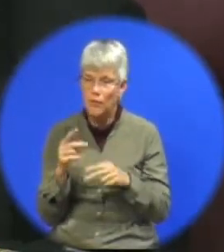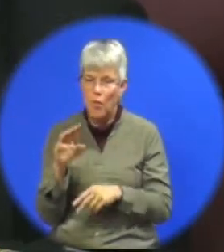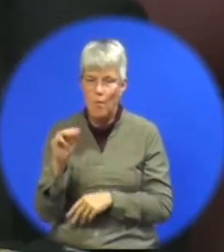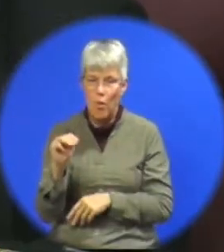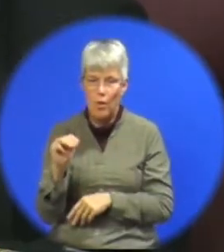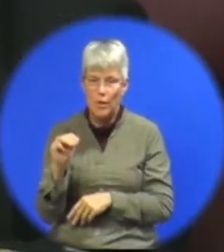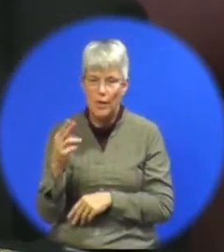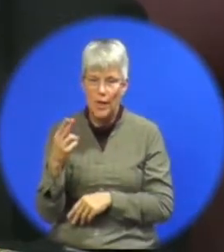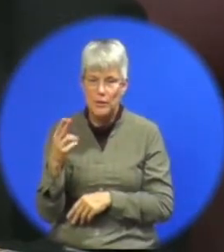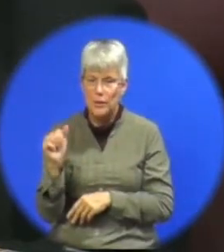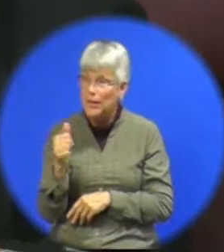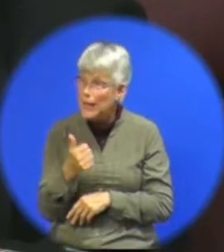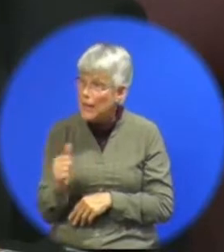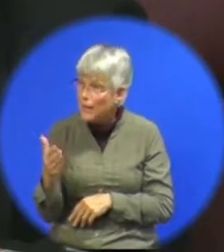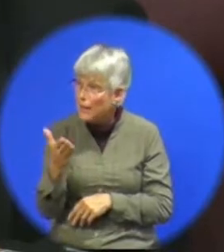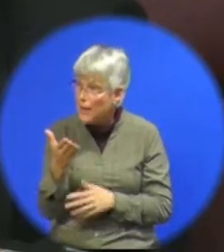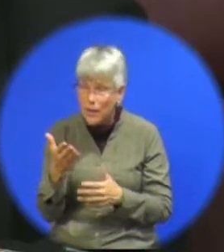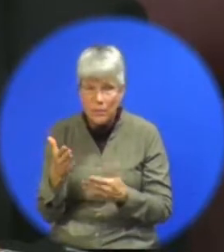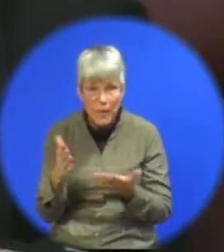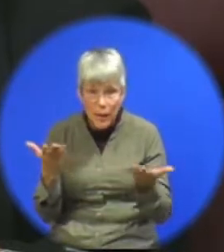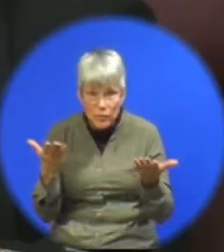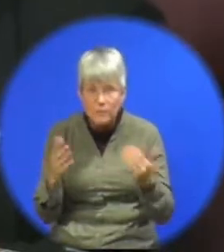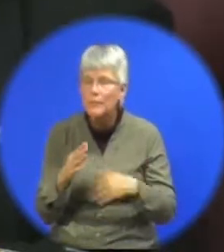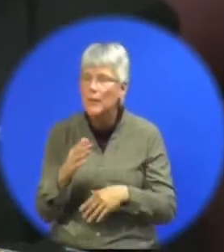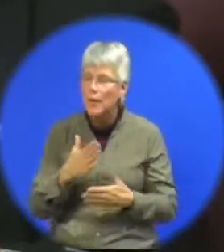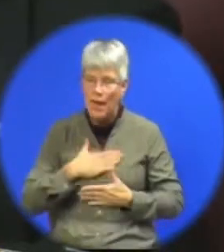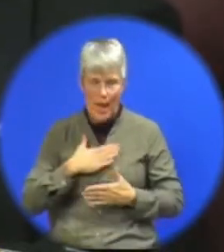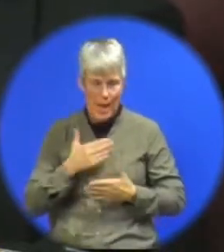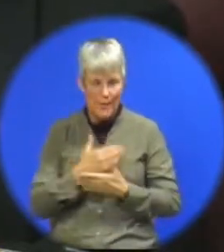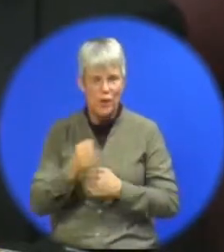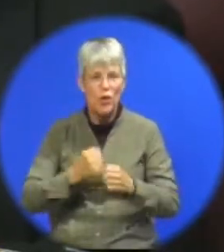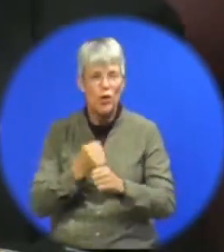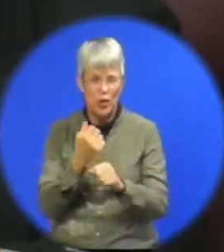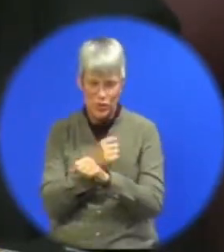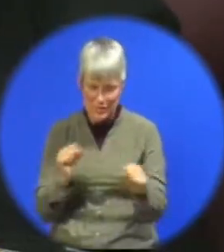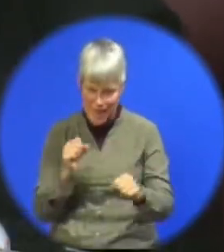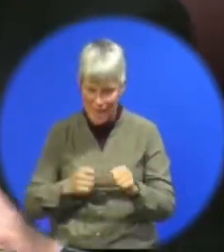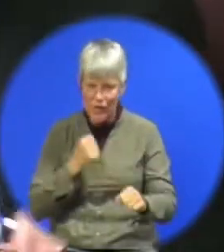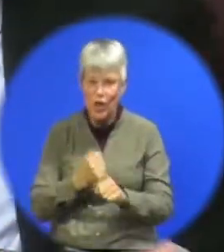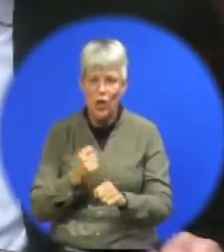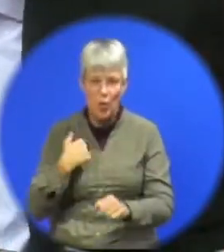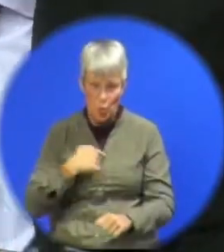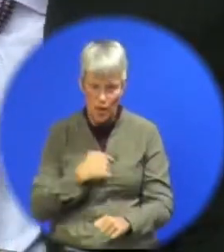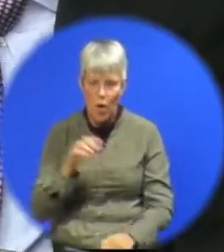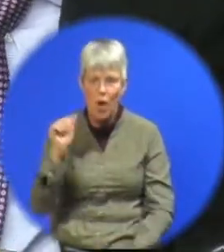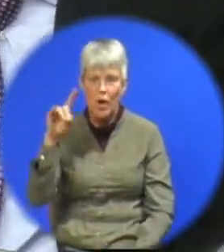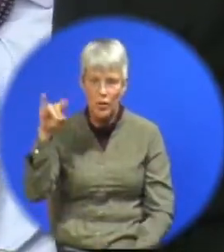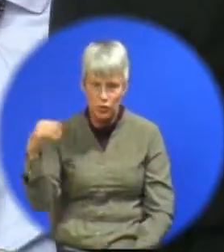I'd like to wish everybody a happy new year, and it's going to be a safe year. At this point, we're adjourned.